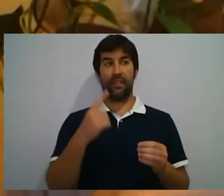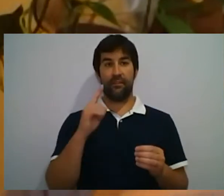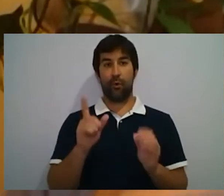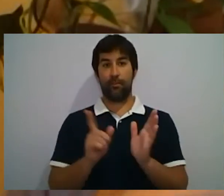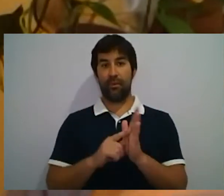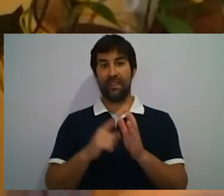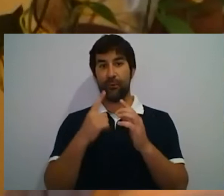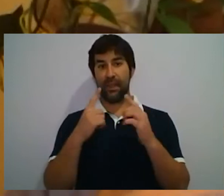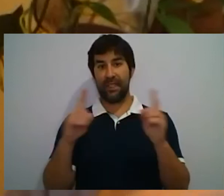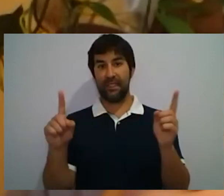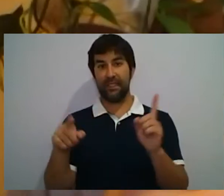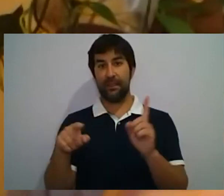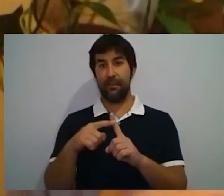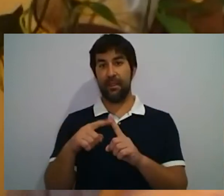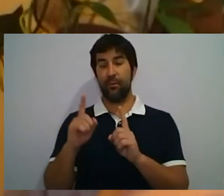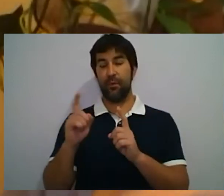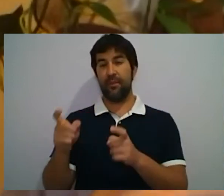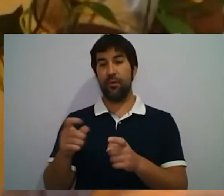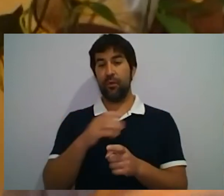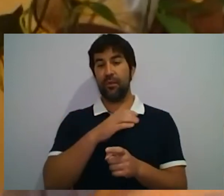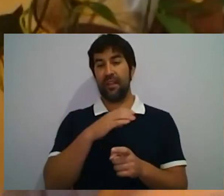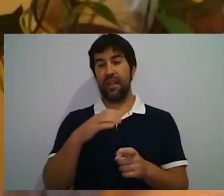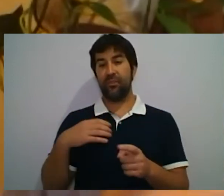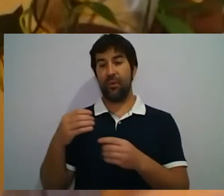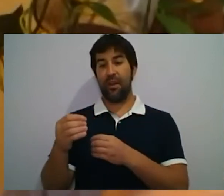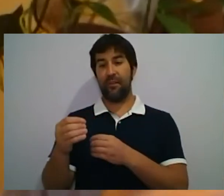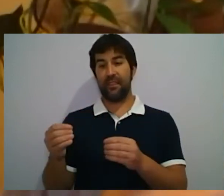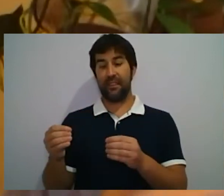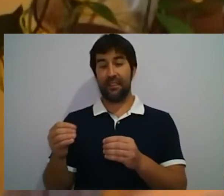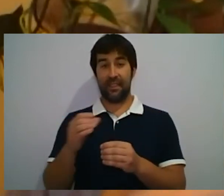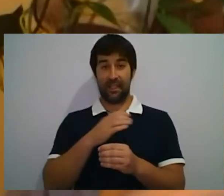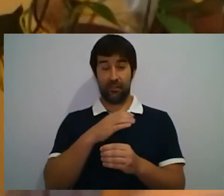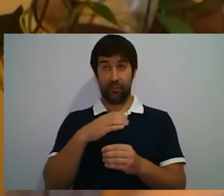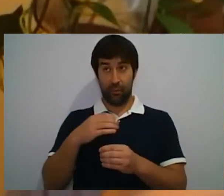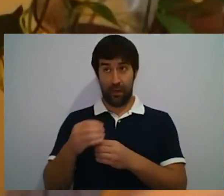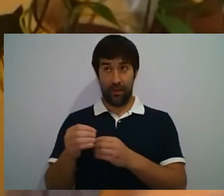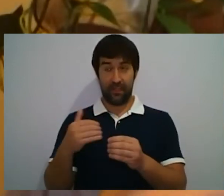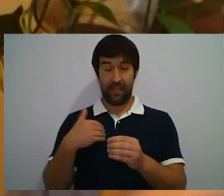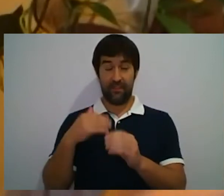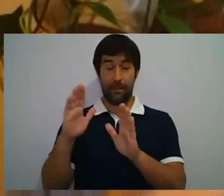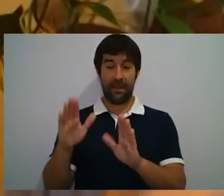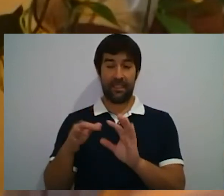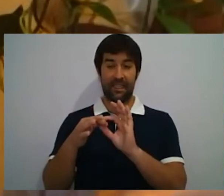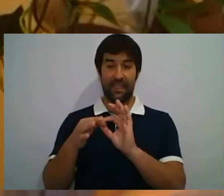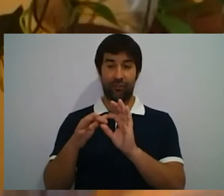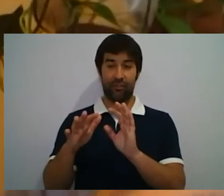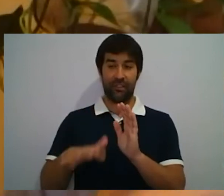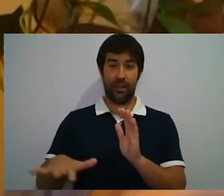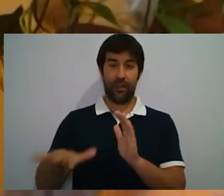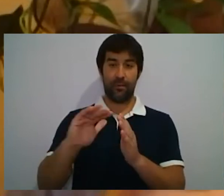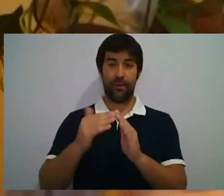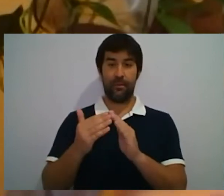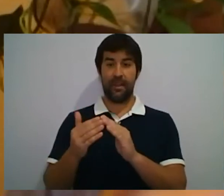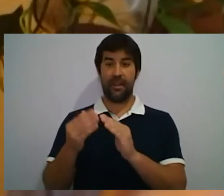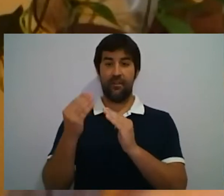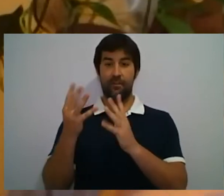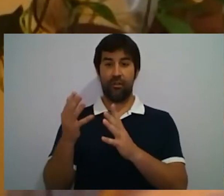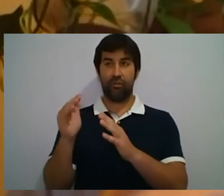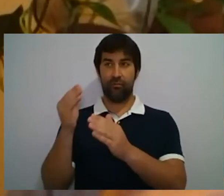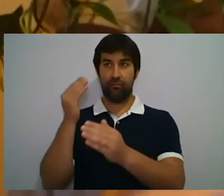can't. We look at the use of the roads. Some of them are impacting higher volume roadways, more critical connections. Others are